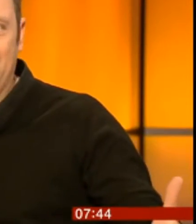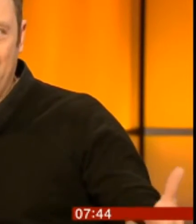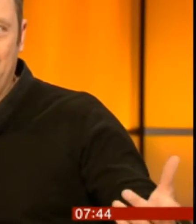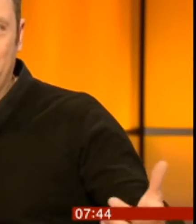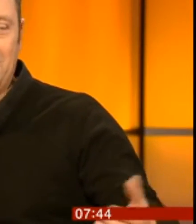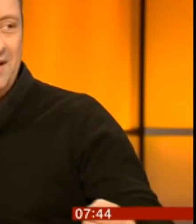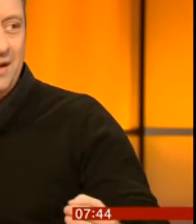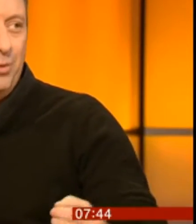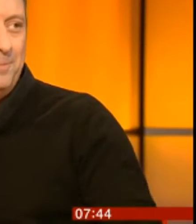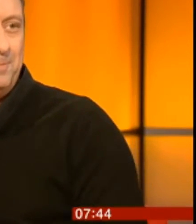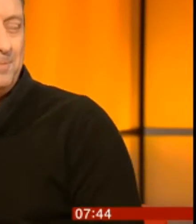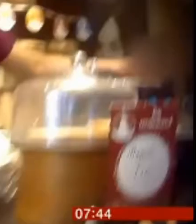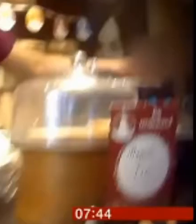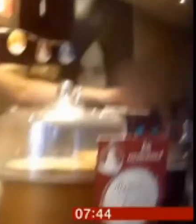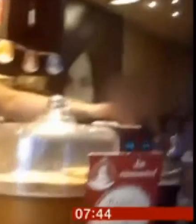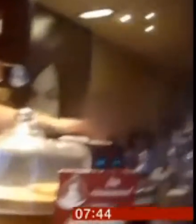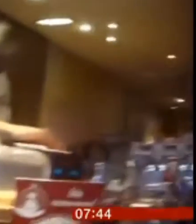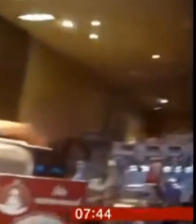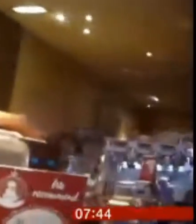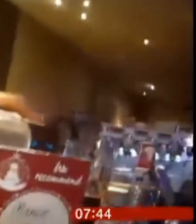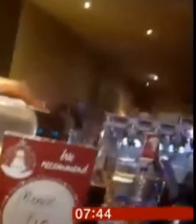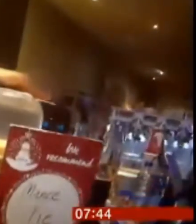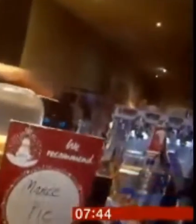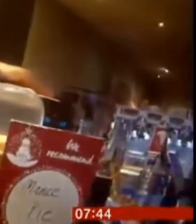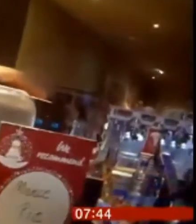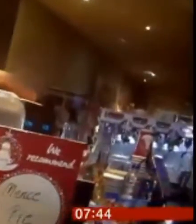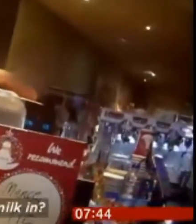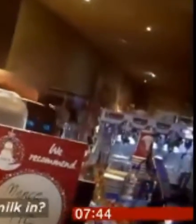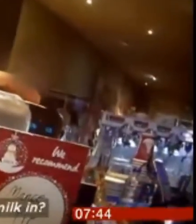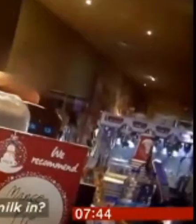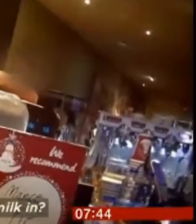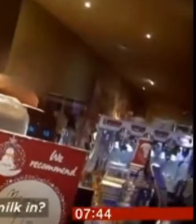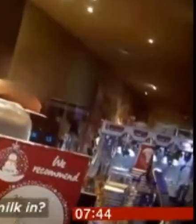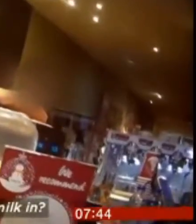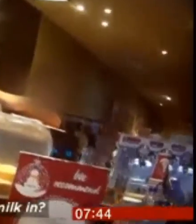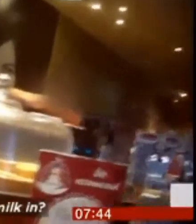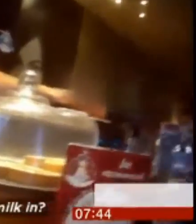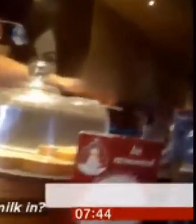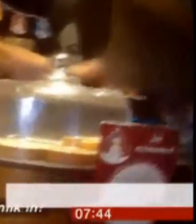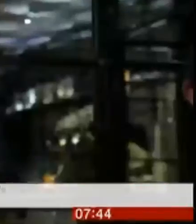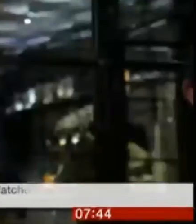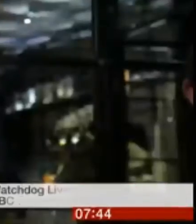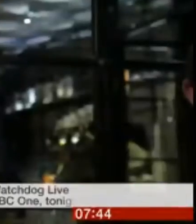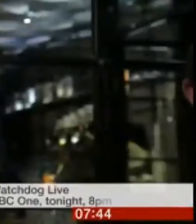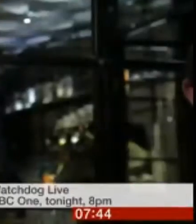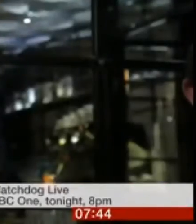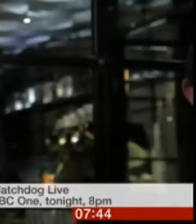Have a look at this. Have a look at the clip. I've got a milk allergy. Today I've milked it.